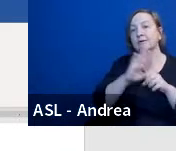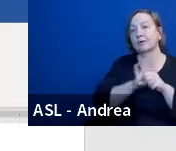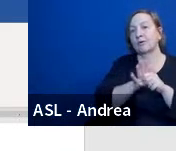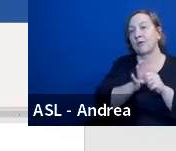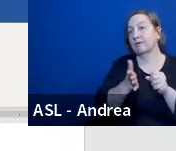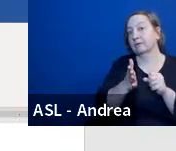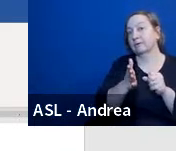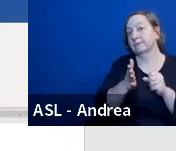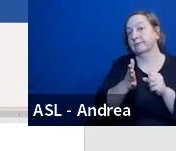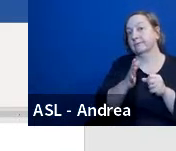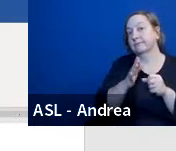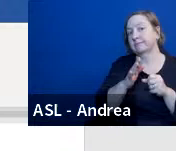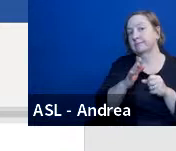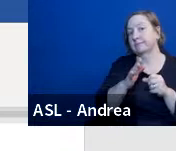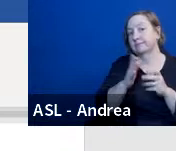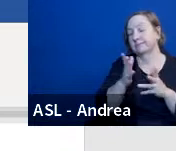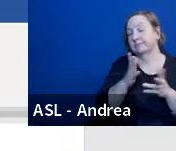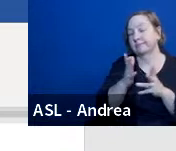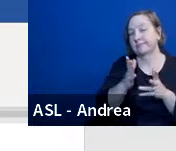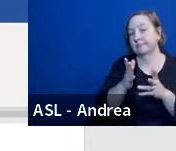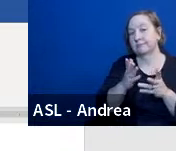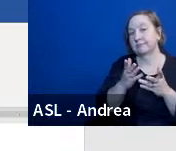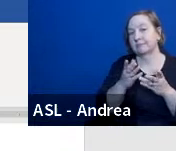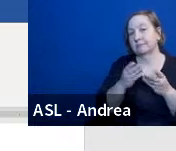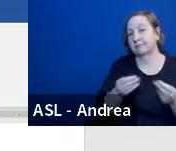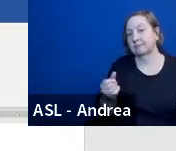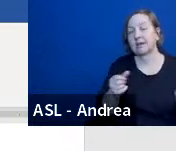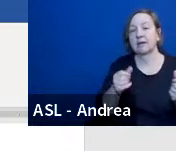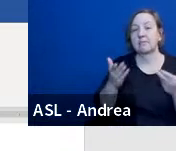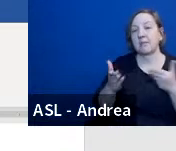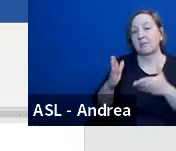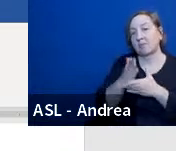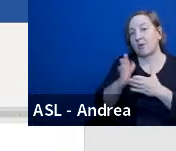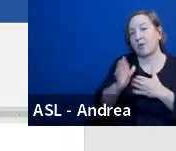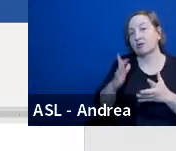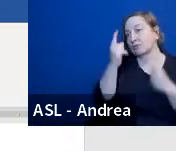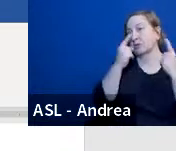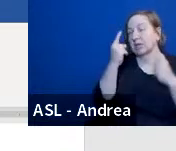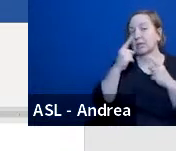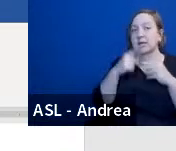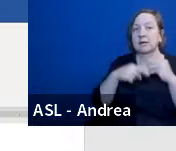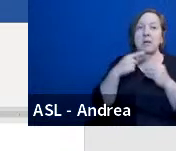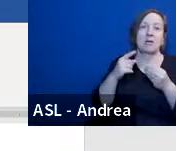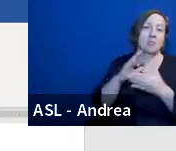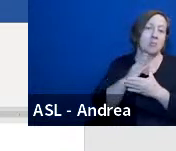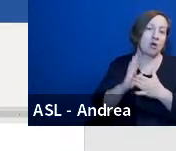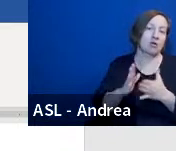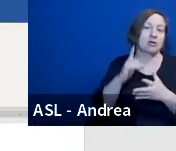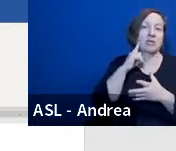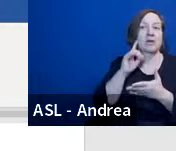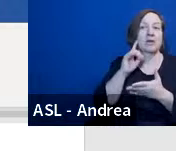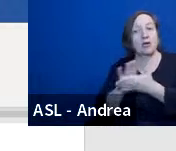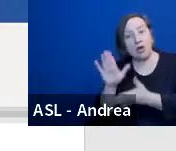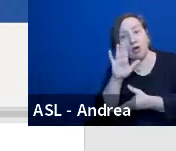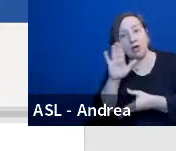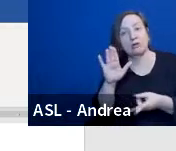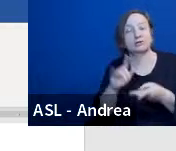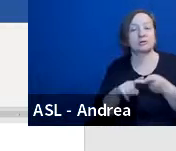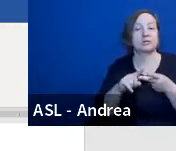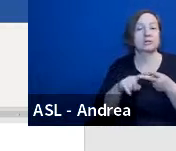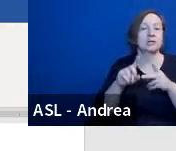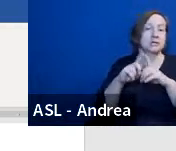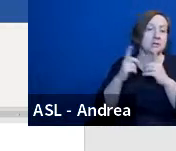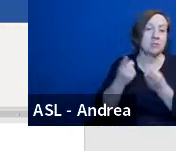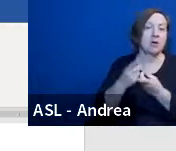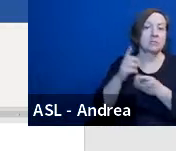And that might be a partnership when we think of like partnerships looking at colleges,